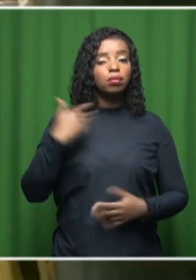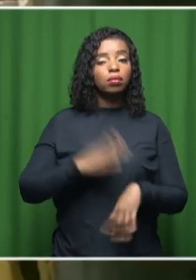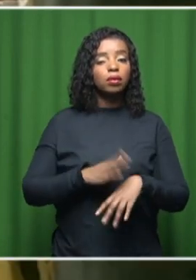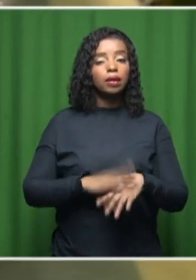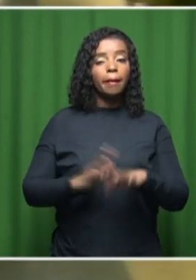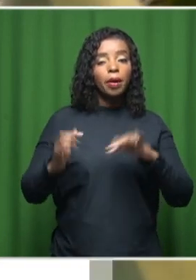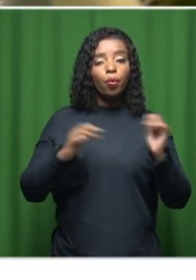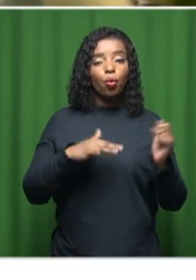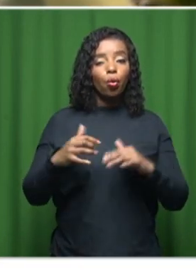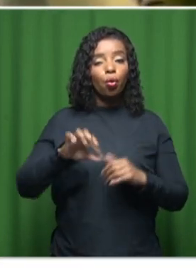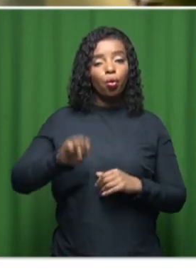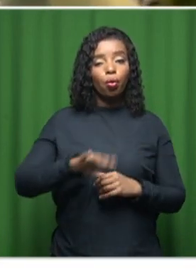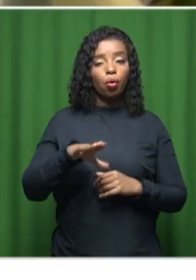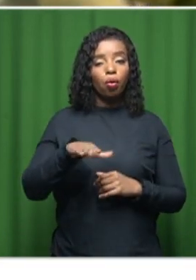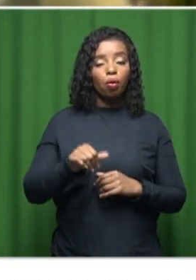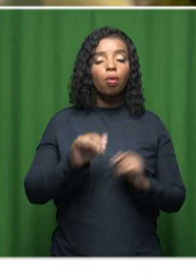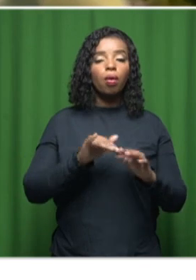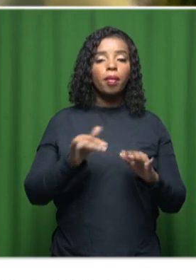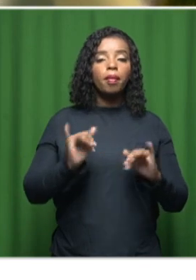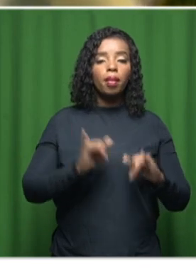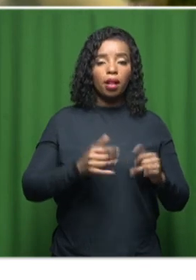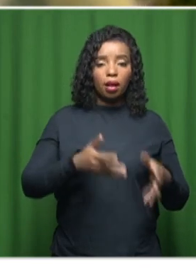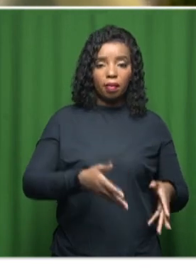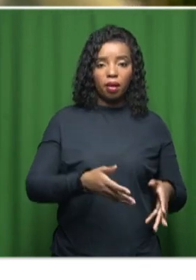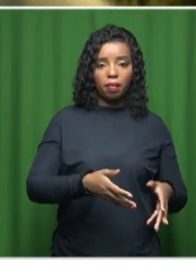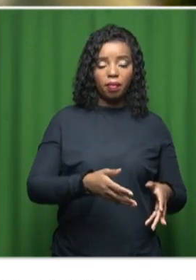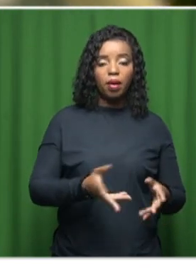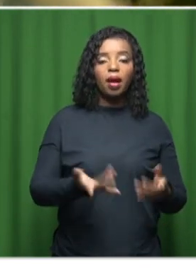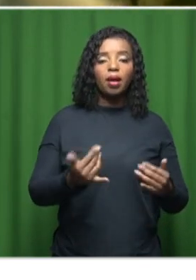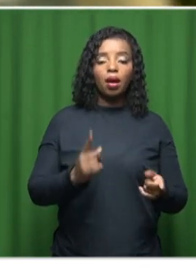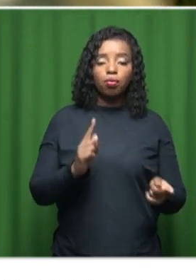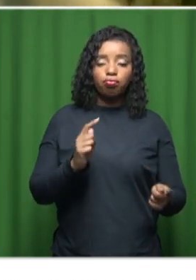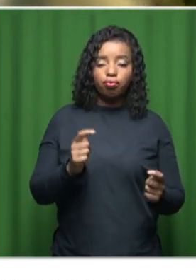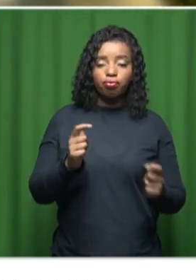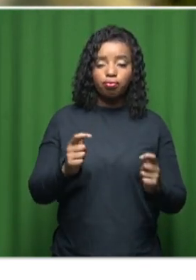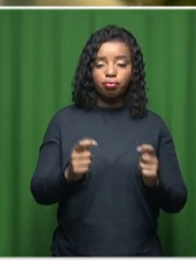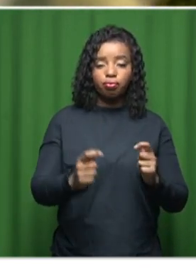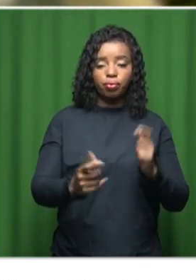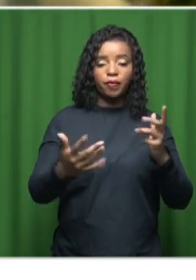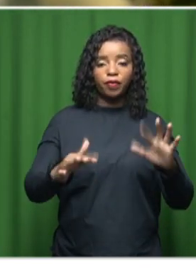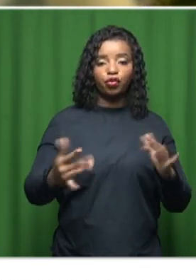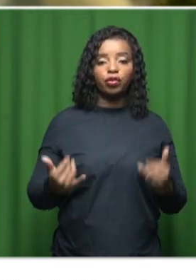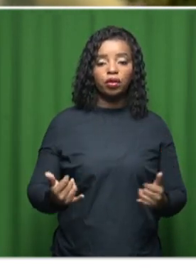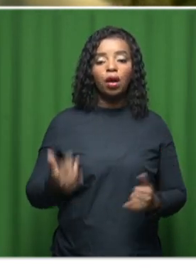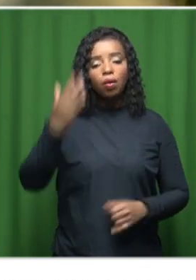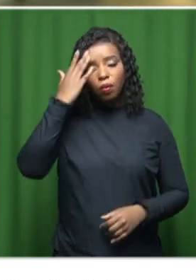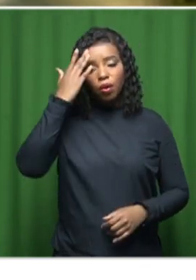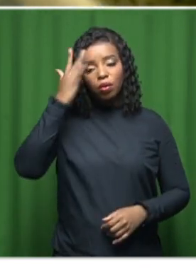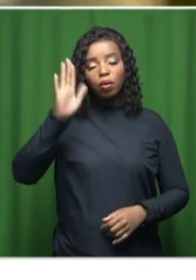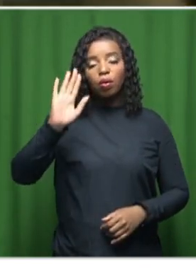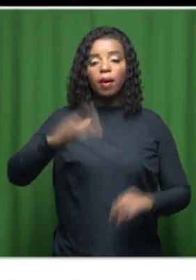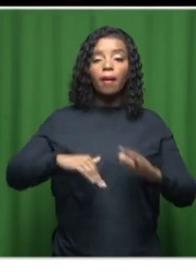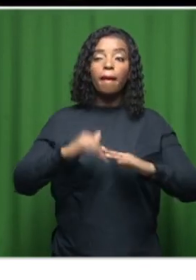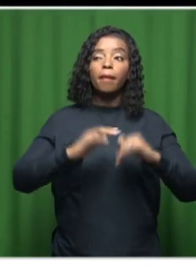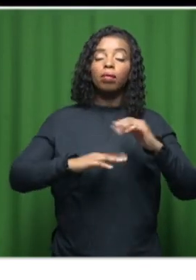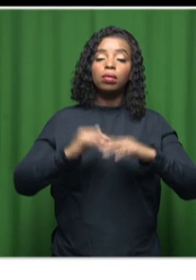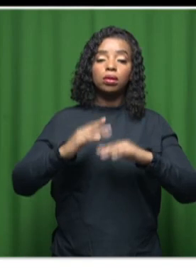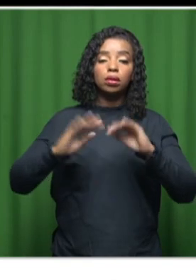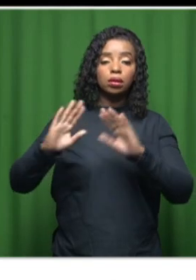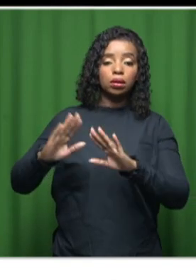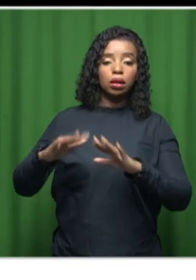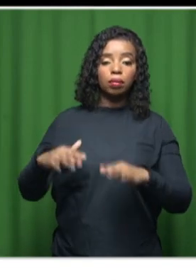War. It has transformed and it is now known for its historical buildings, which are rare in